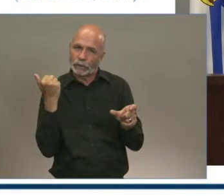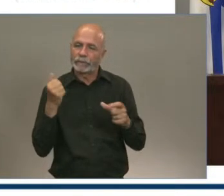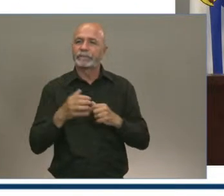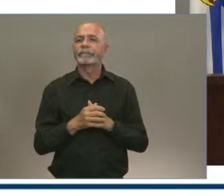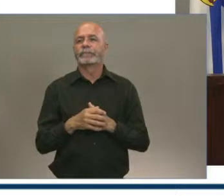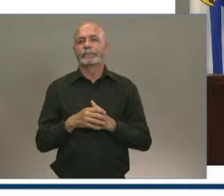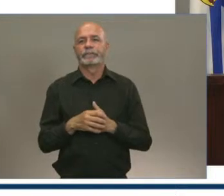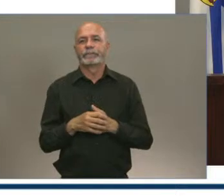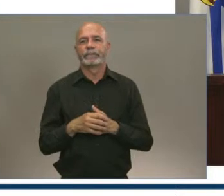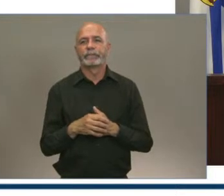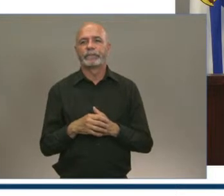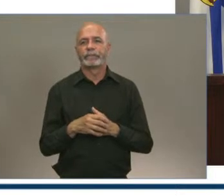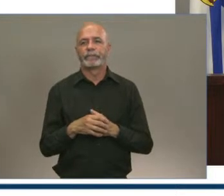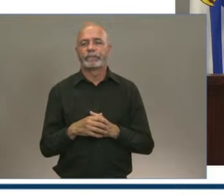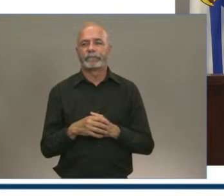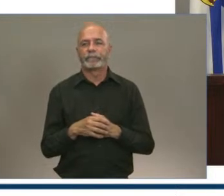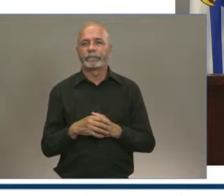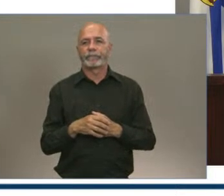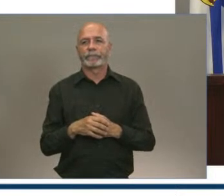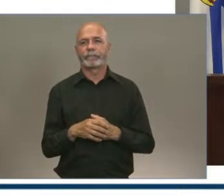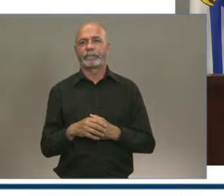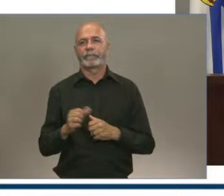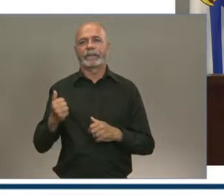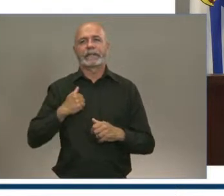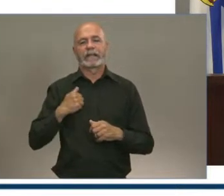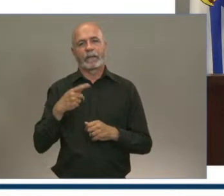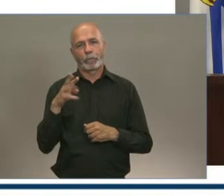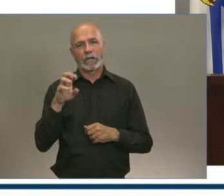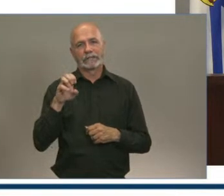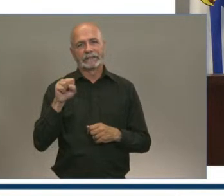go to Keith Doucette at Canadian Press. Go ahead, Keith.